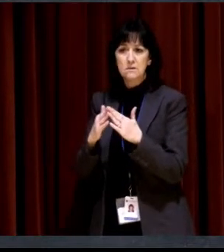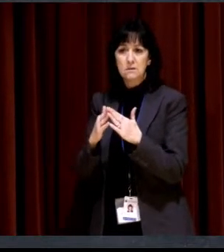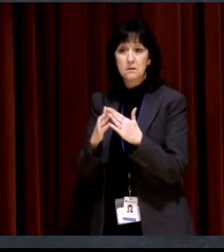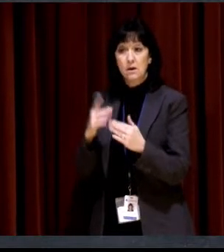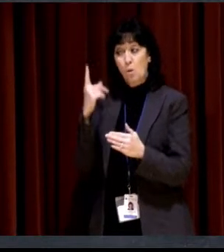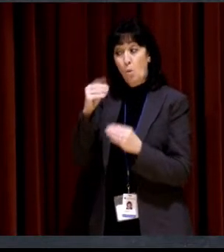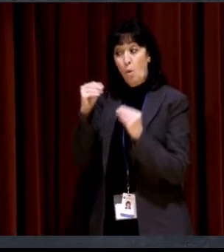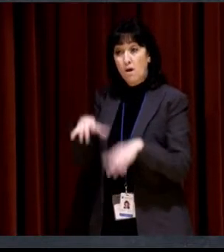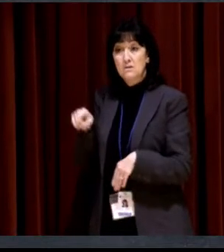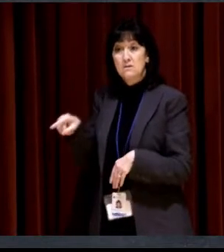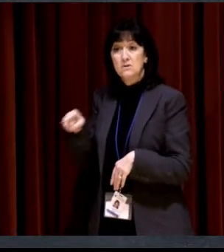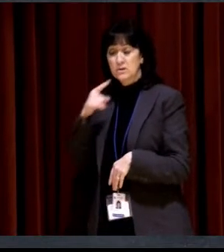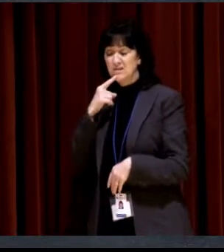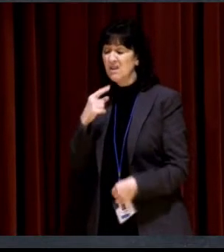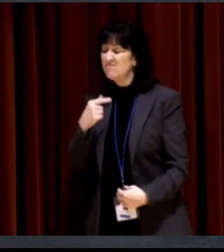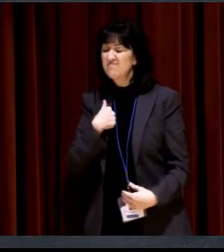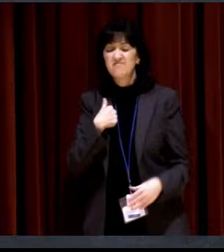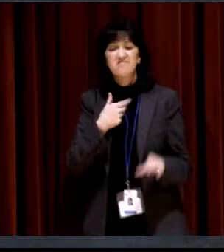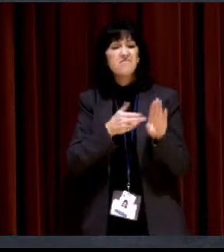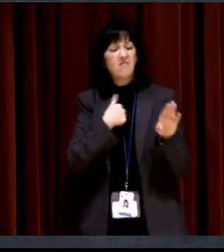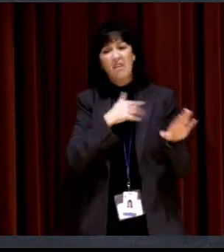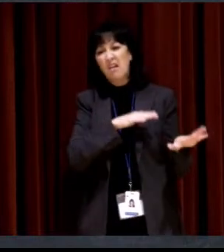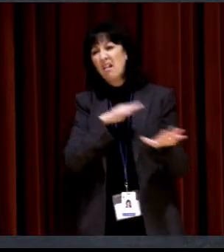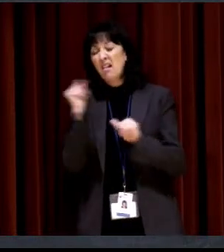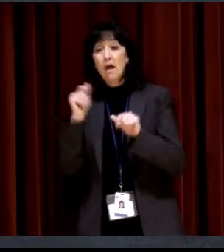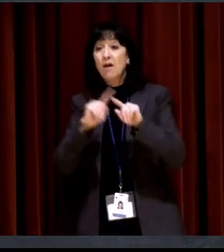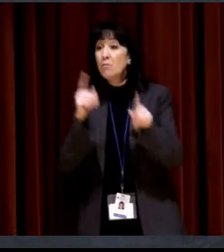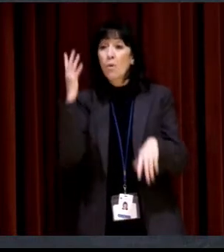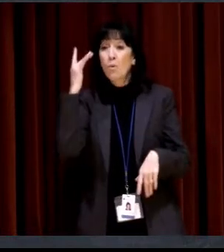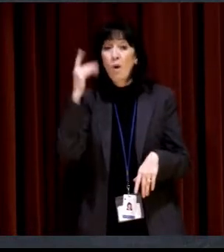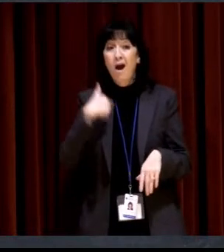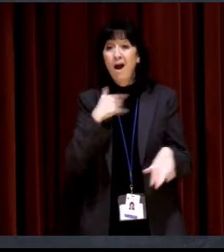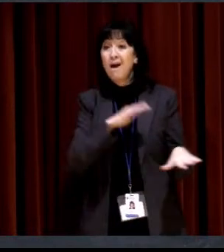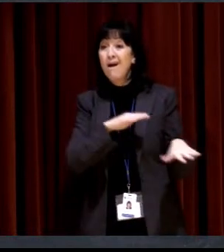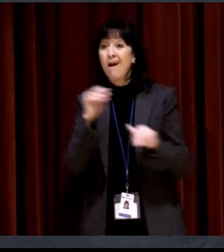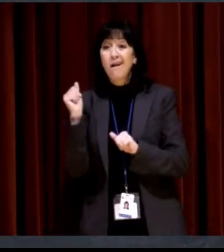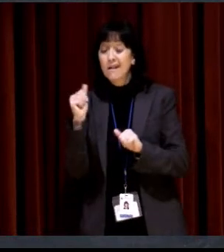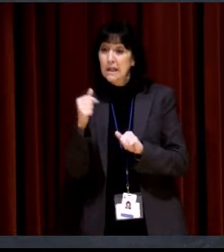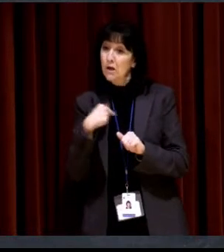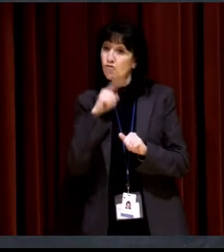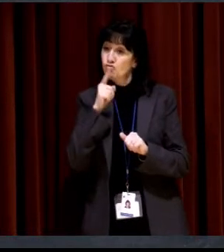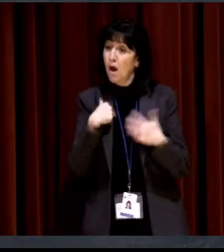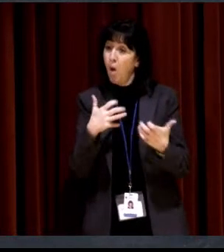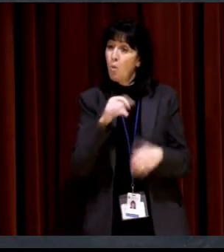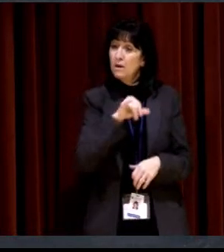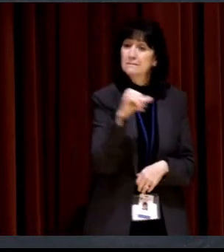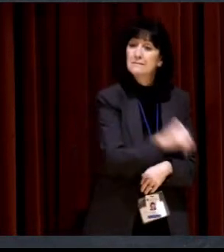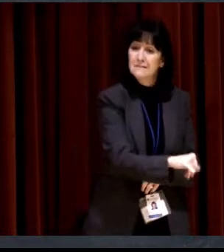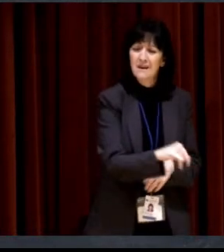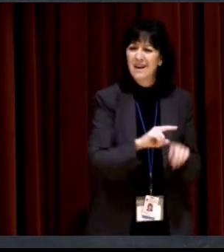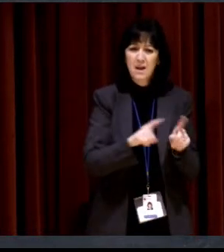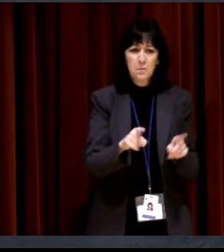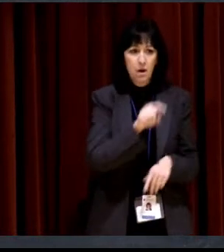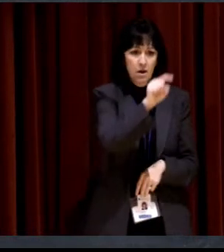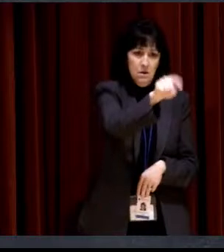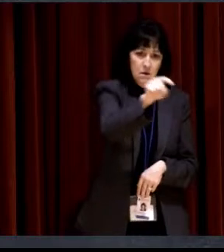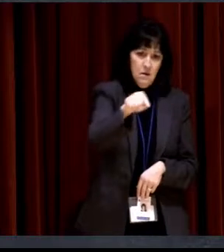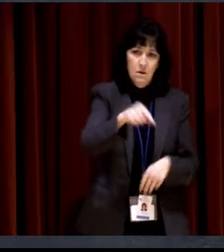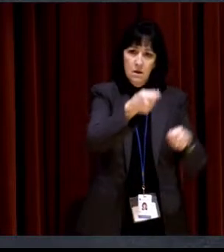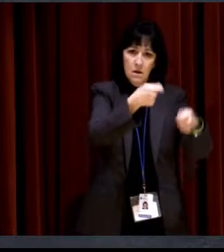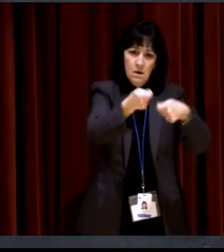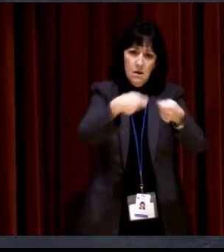stayed, except that there was always a lot of turnover at the bottom because they were, I guess, had the lowest amount of